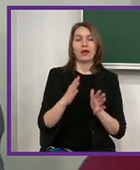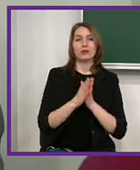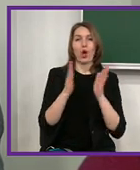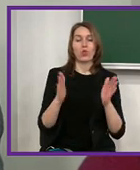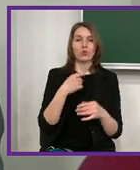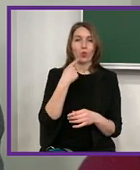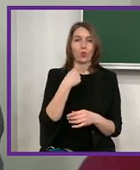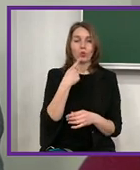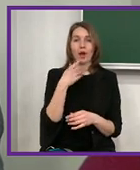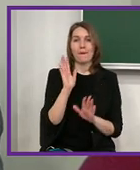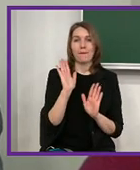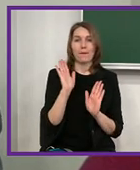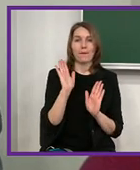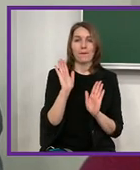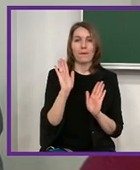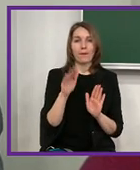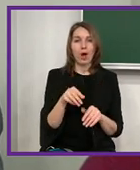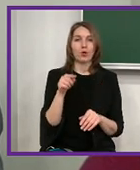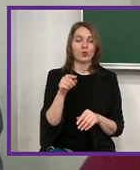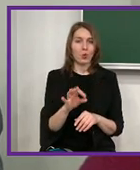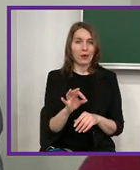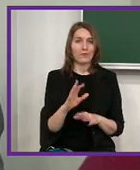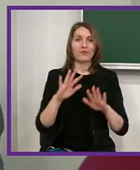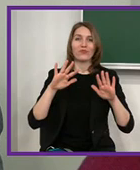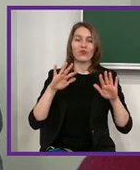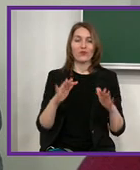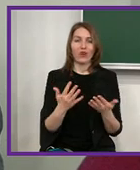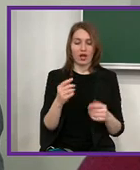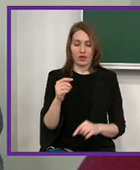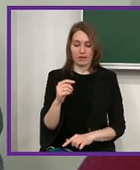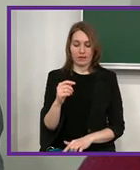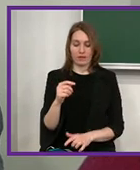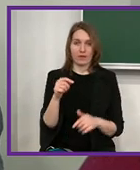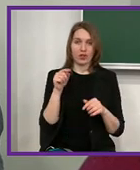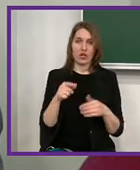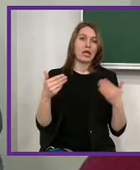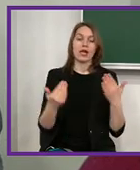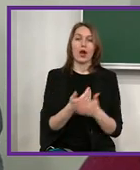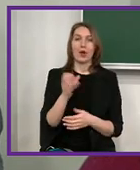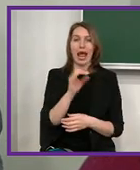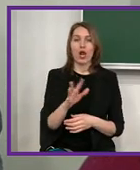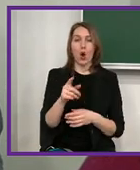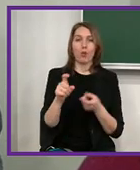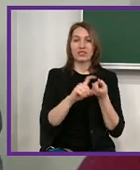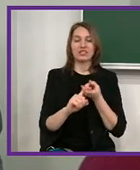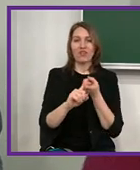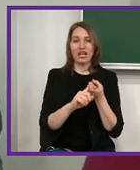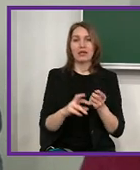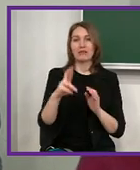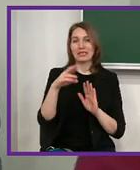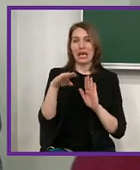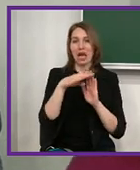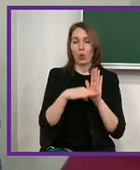it's going to be adopted, and if so, in what form. In my experience working with my clients, that's actually it's